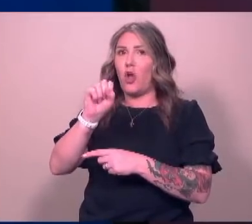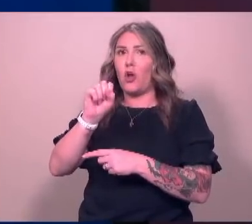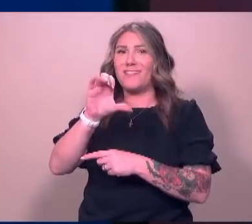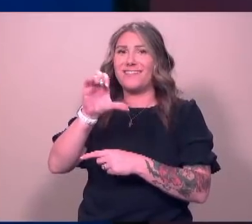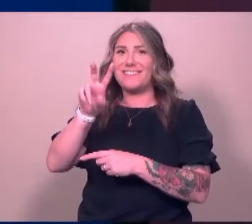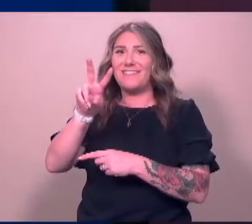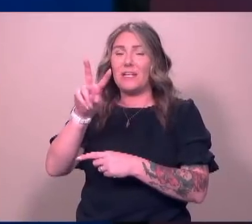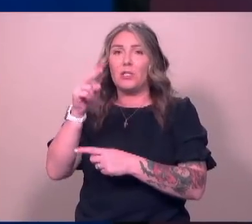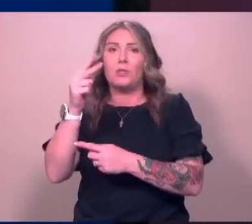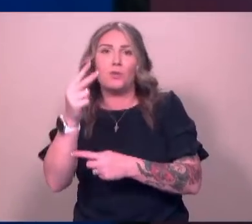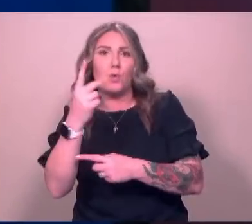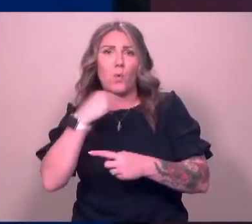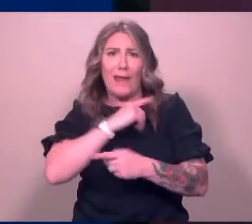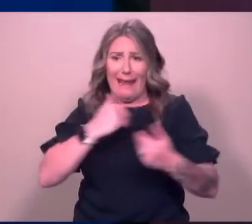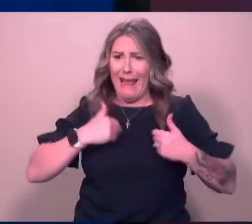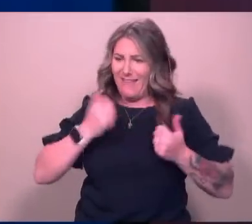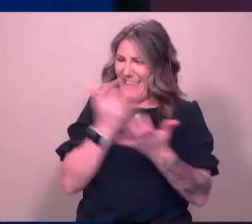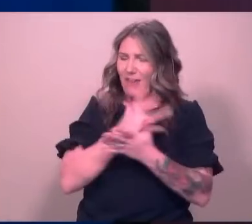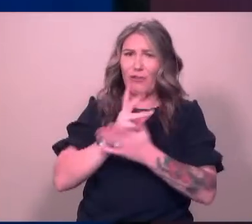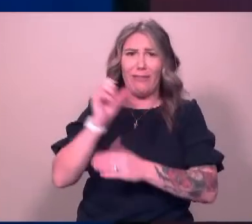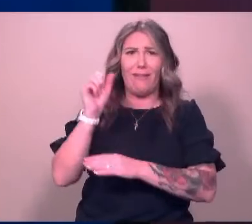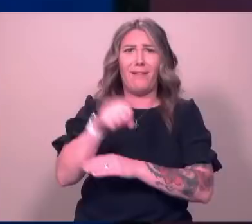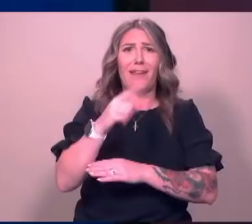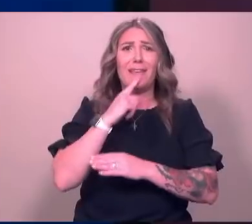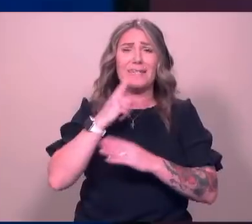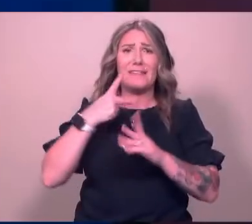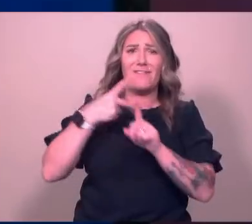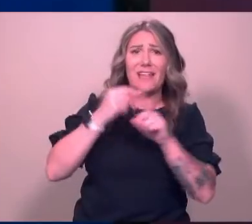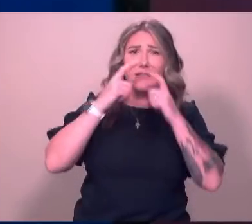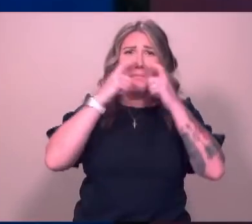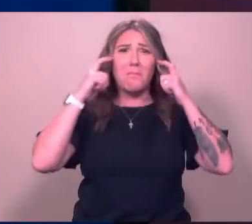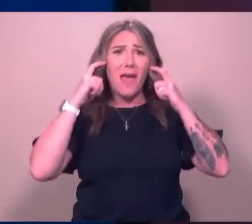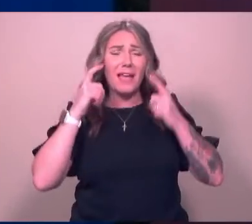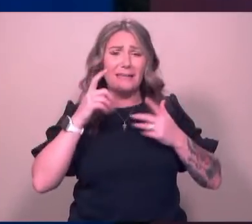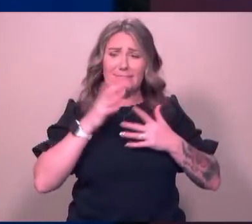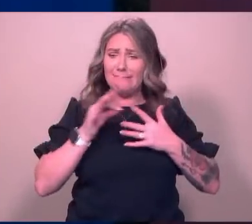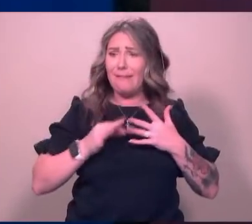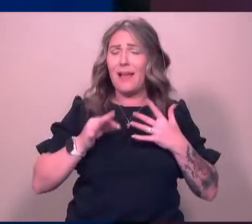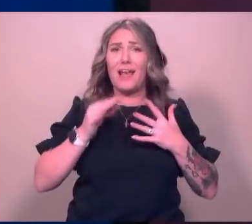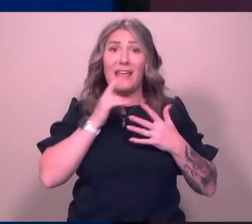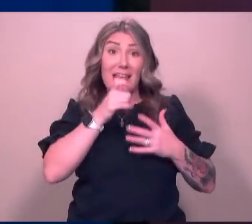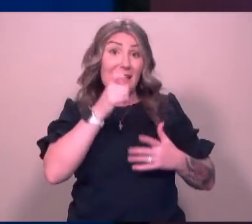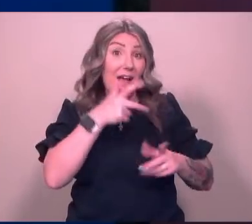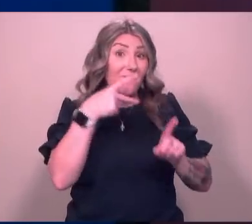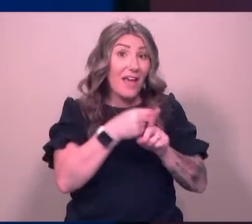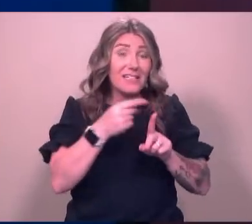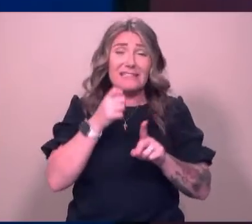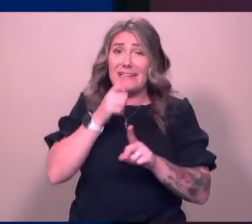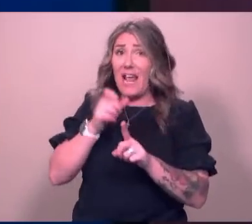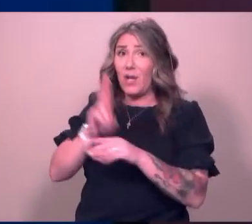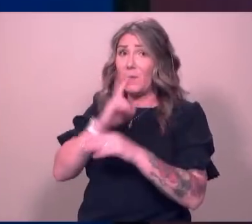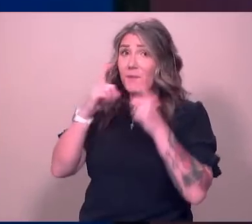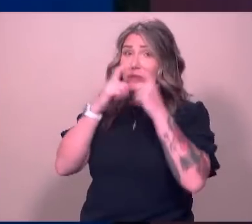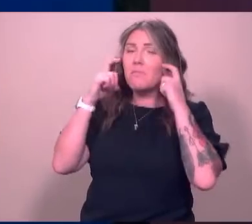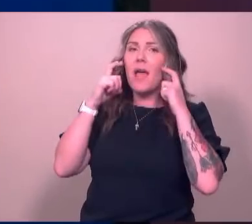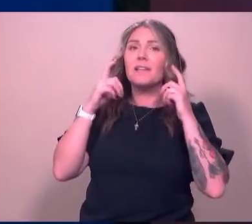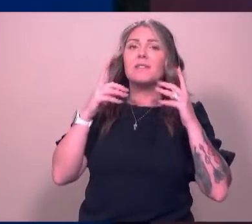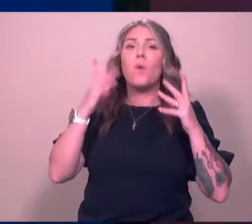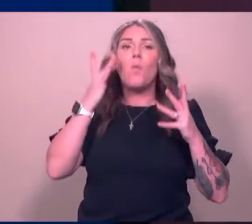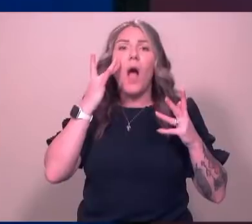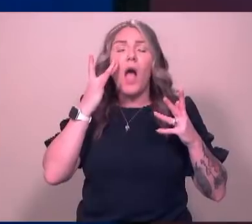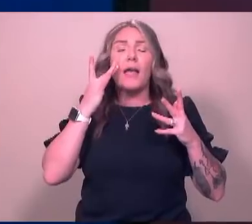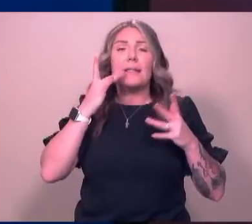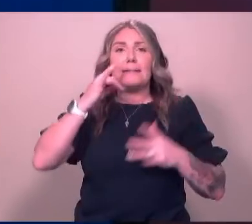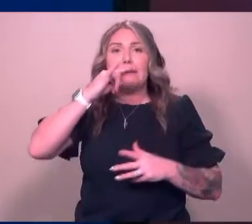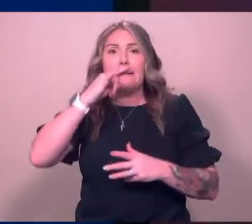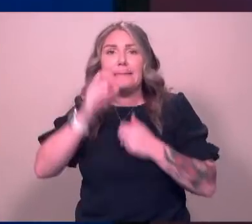have the ammunition to beat it. It's vaccination and masking. The choices to not get vaccinated or not get masking is what puts kids in danger in